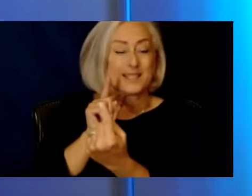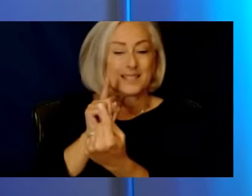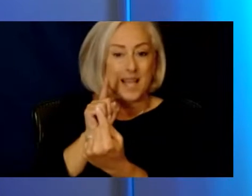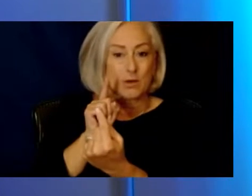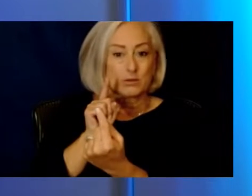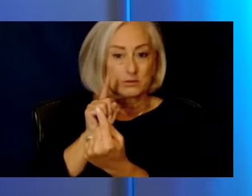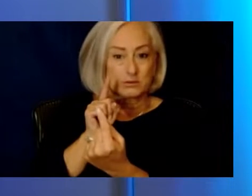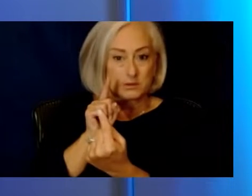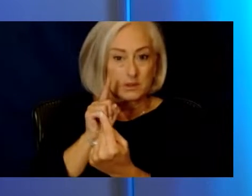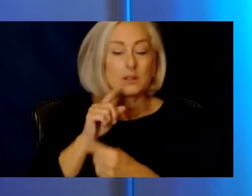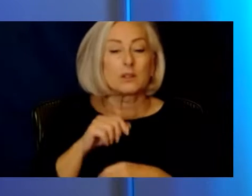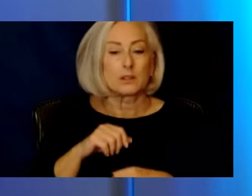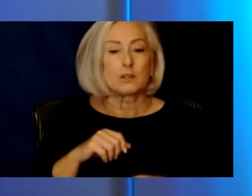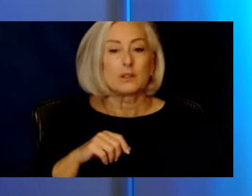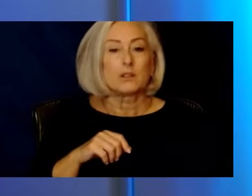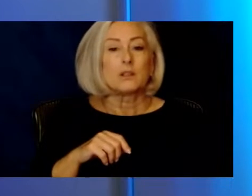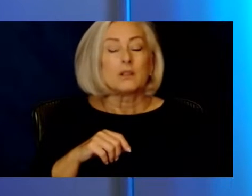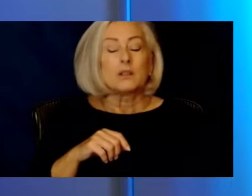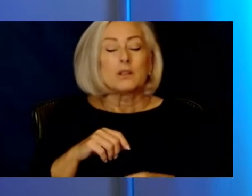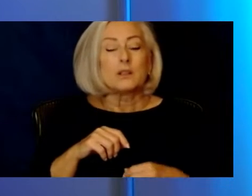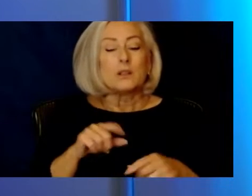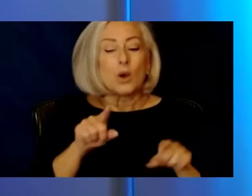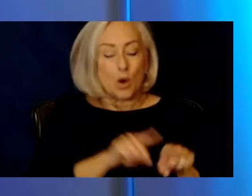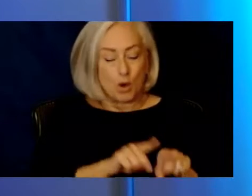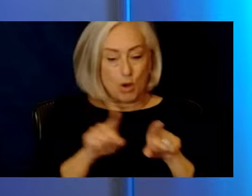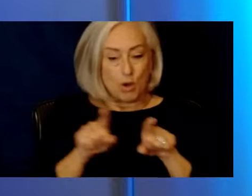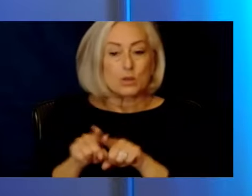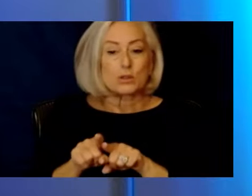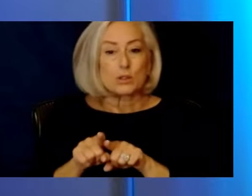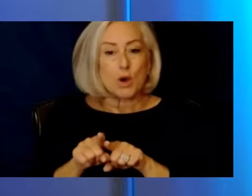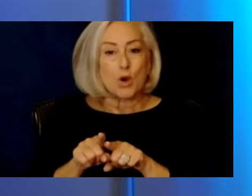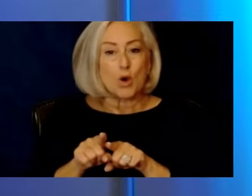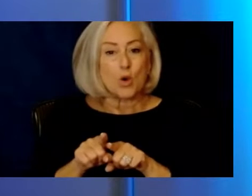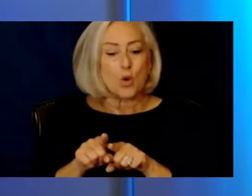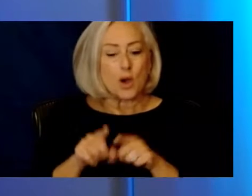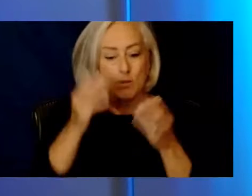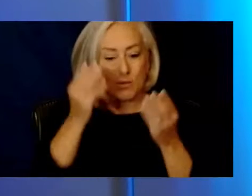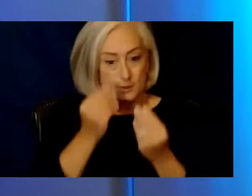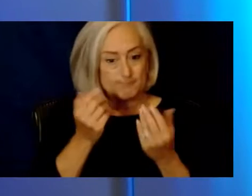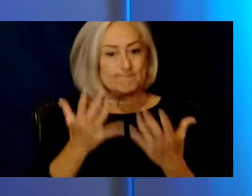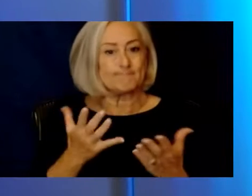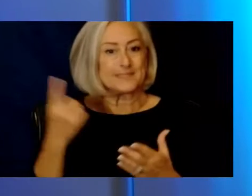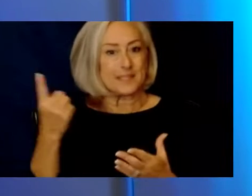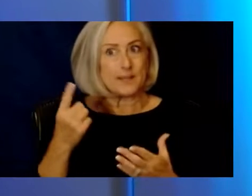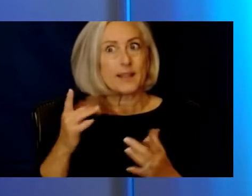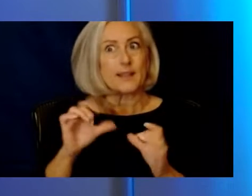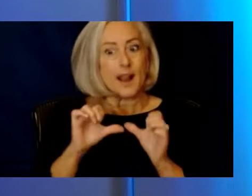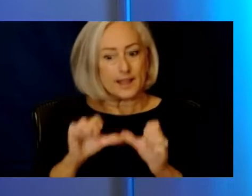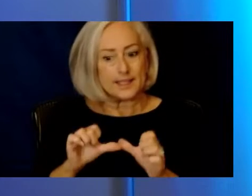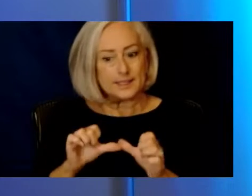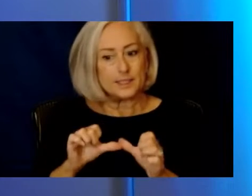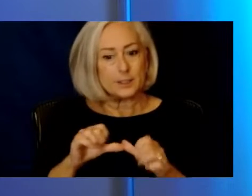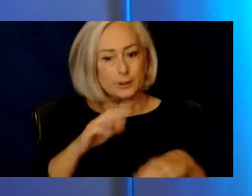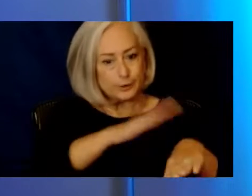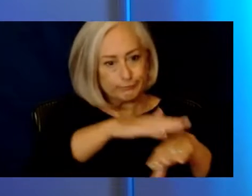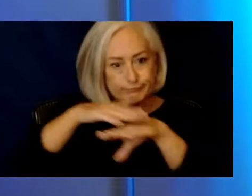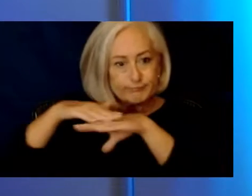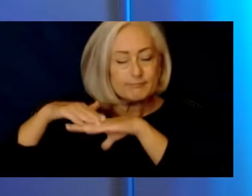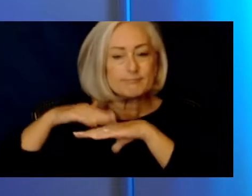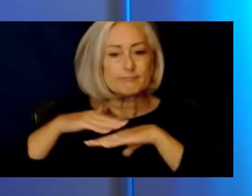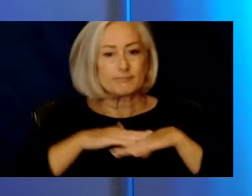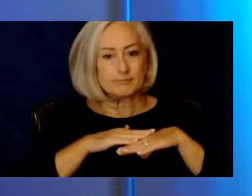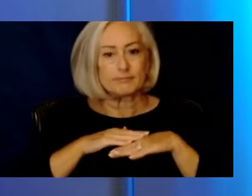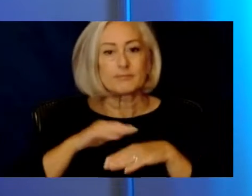of situations too. Also, I want to bring up something that I have continued to harp on at Johnson County over the